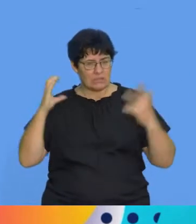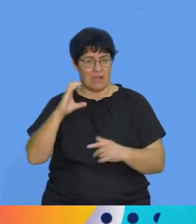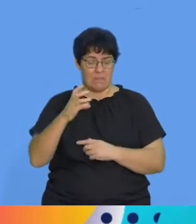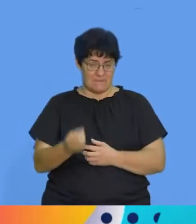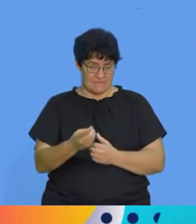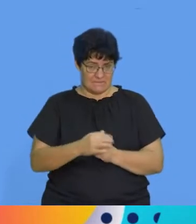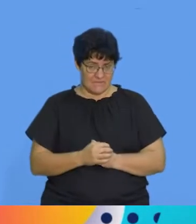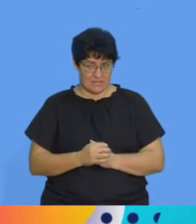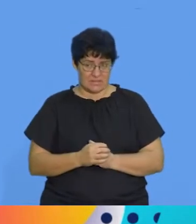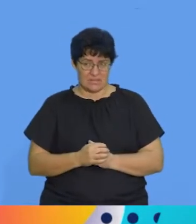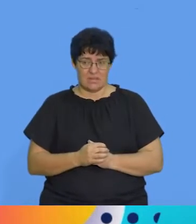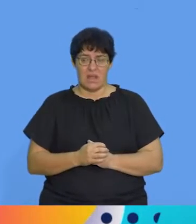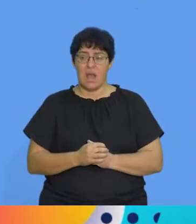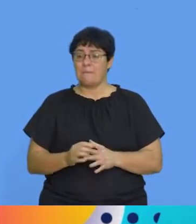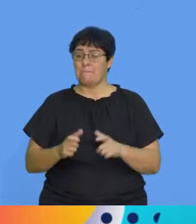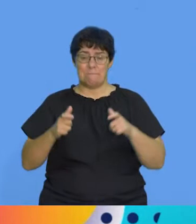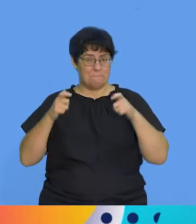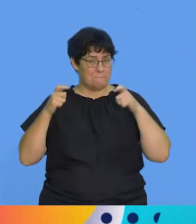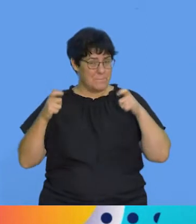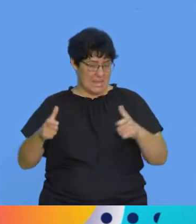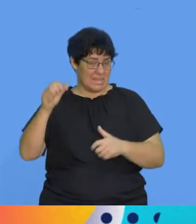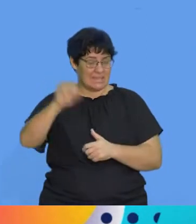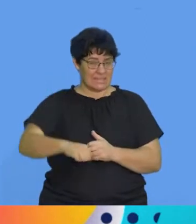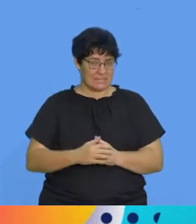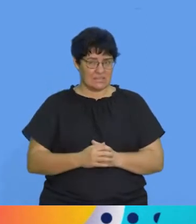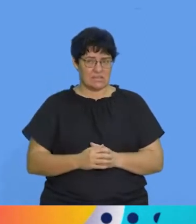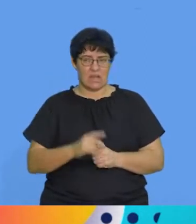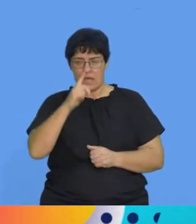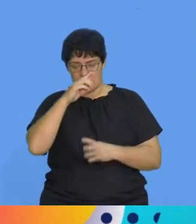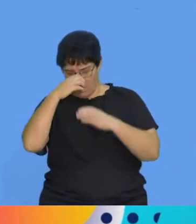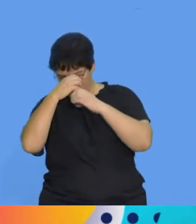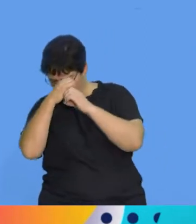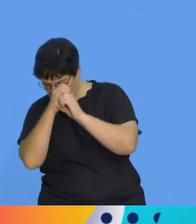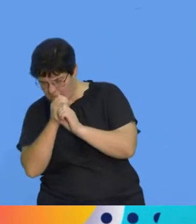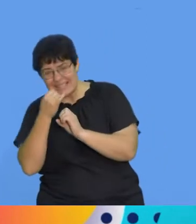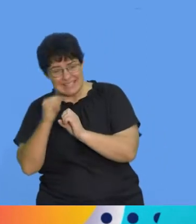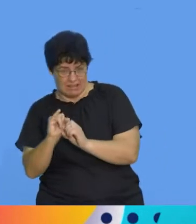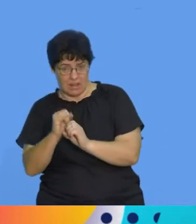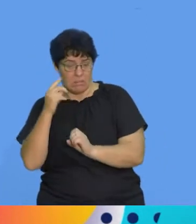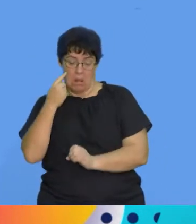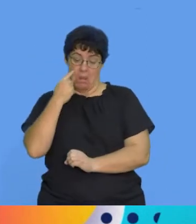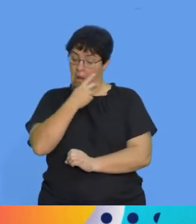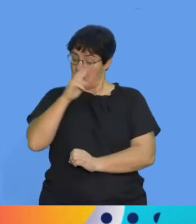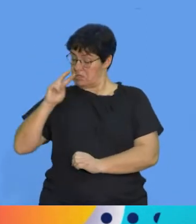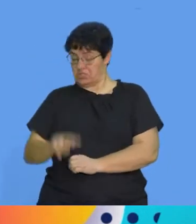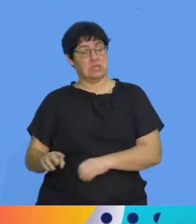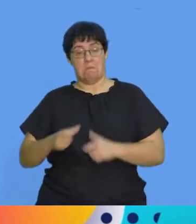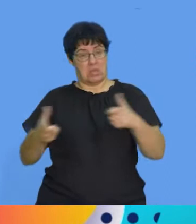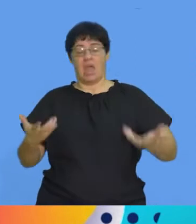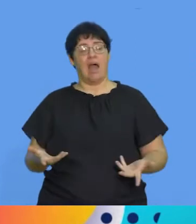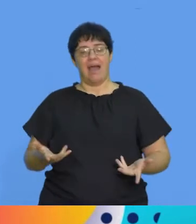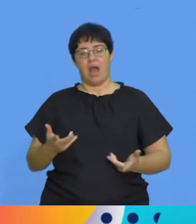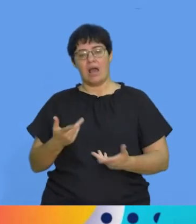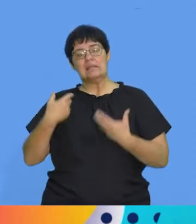really, really big, right? Even though, yes, you need to see them under a microscope. When it comes to,